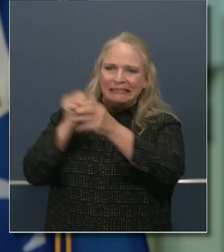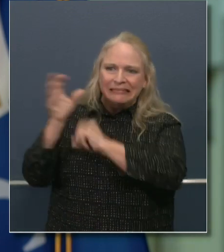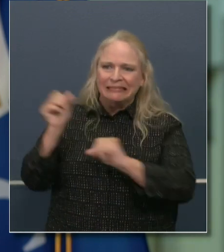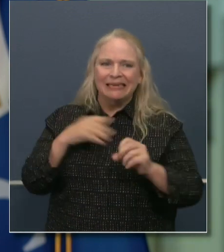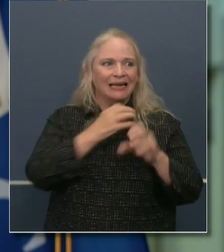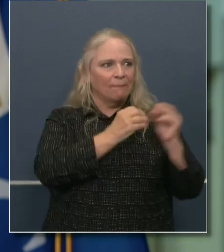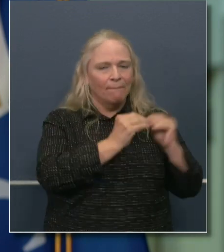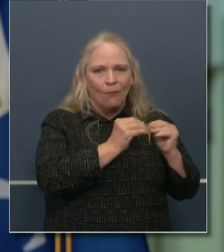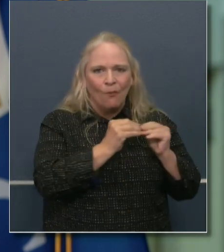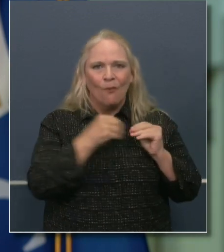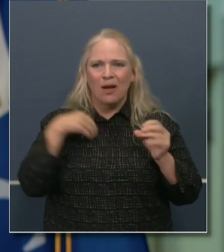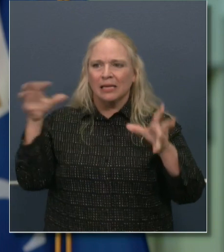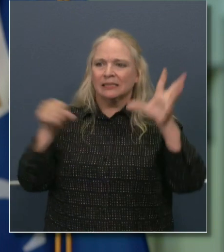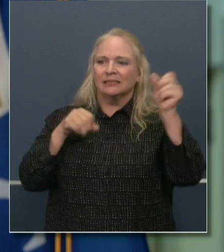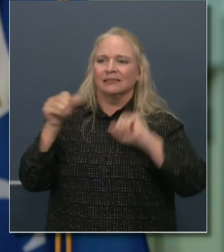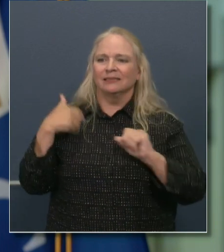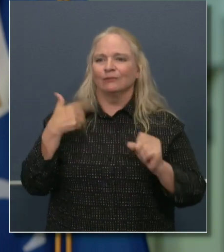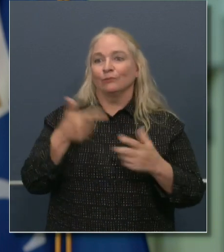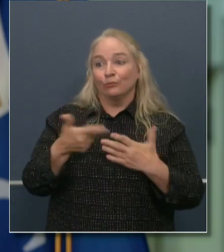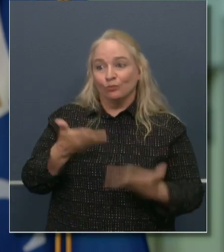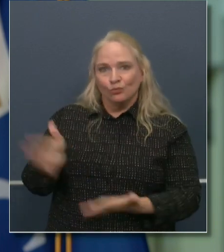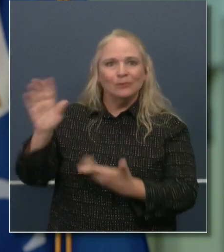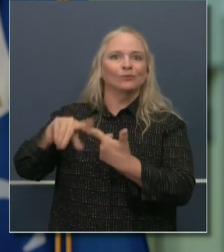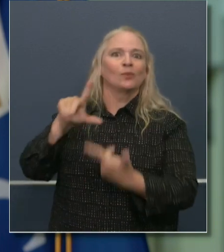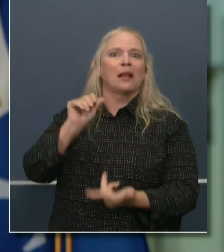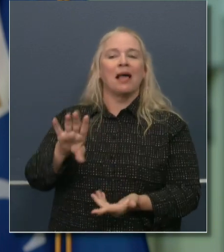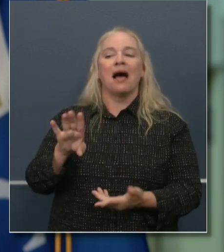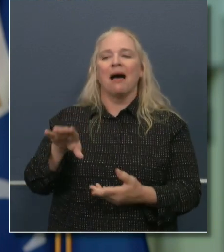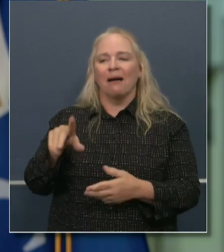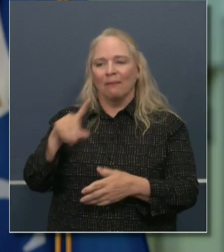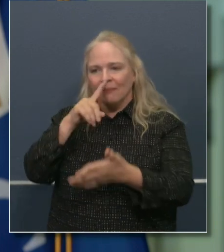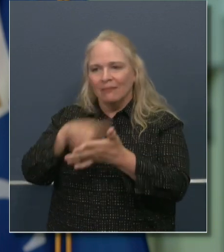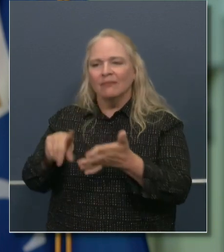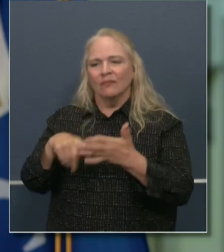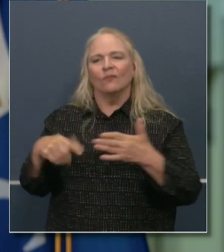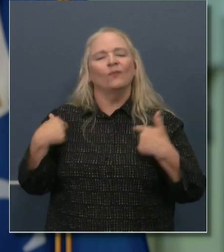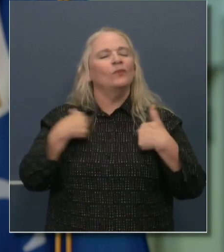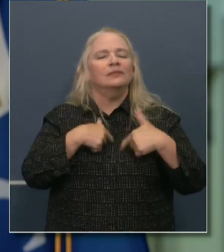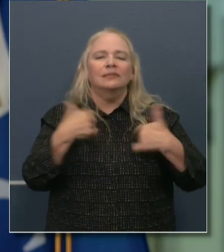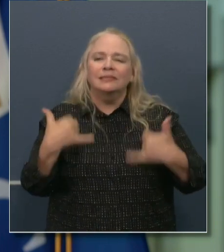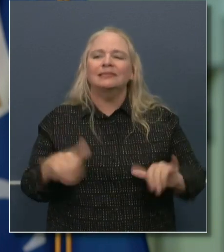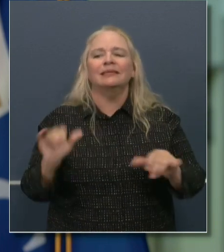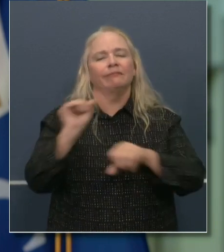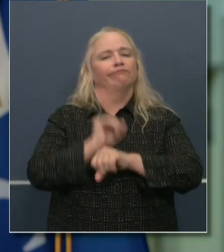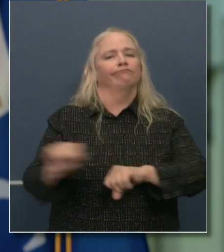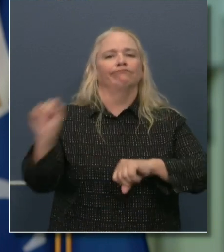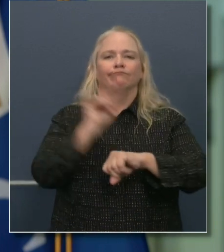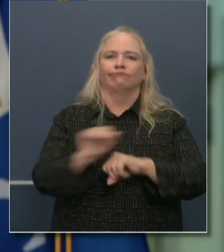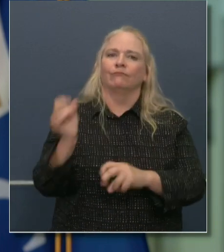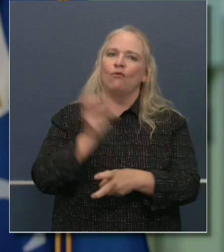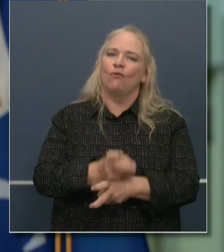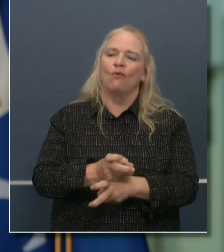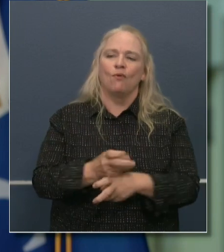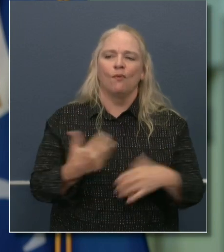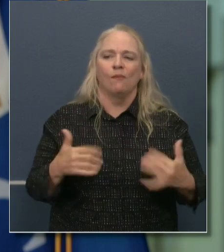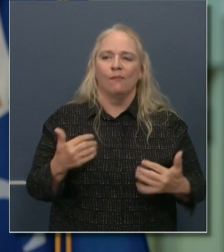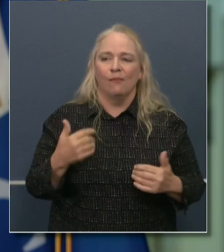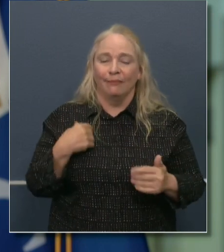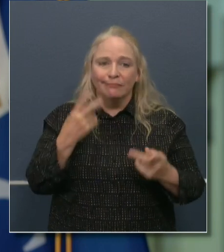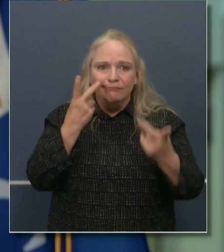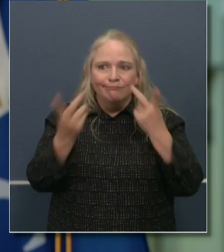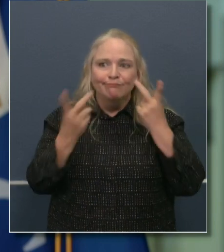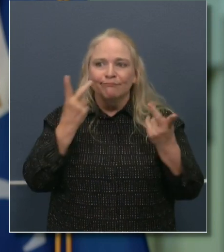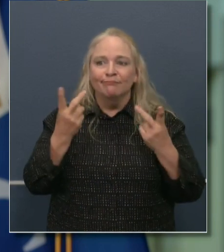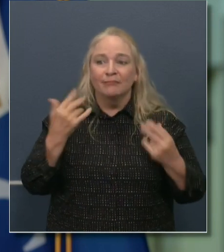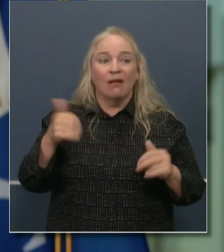were long-standing concerns. We're continuing now when you see a scale of testing happening in other parts of